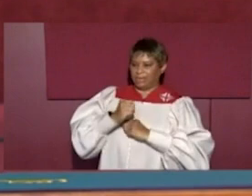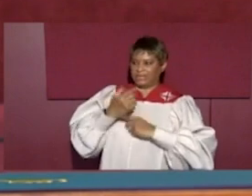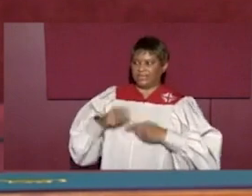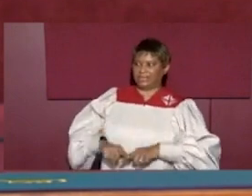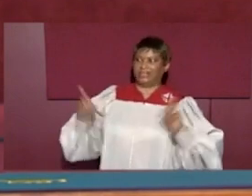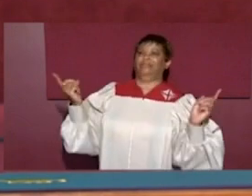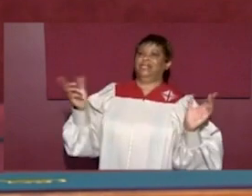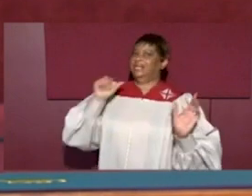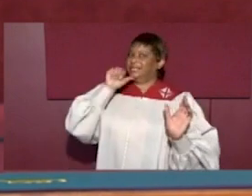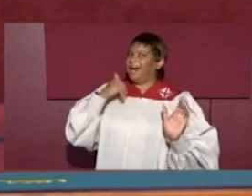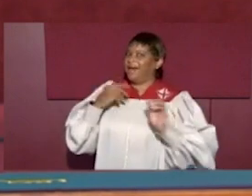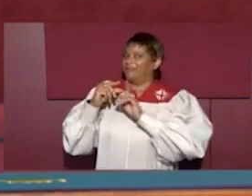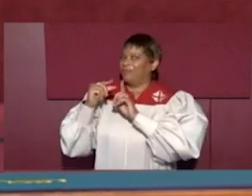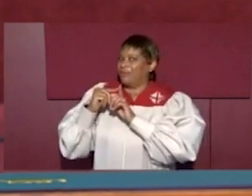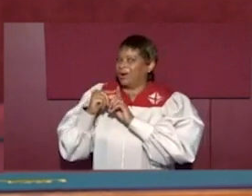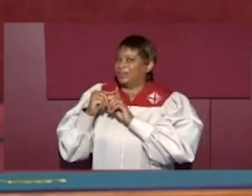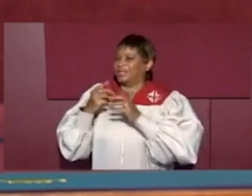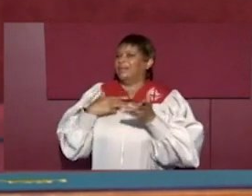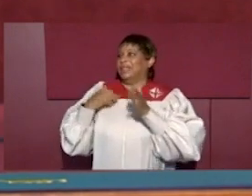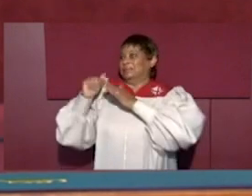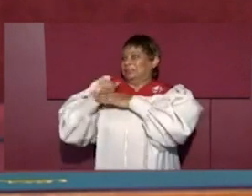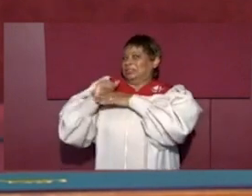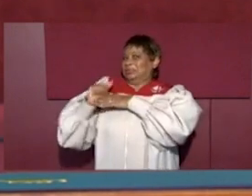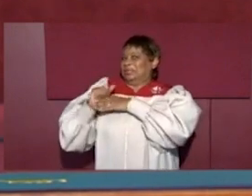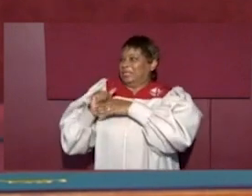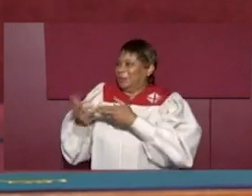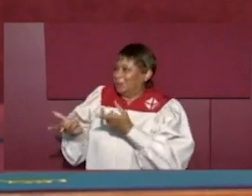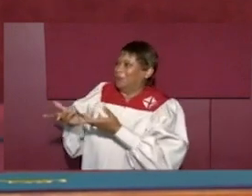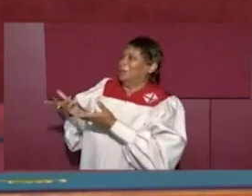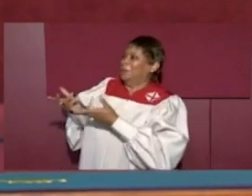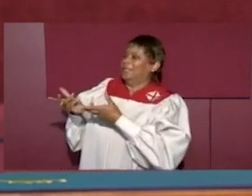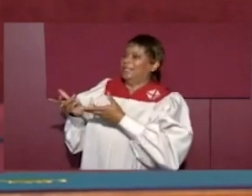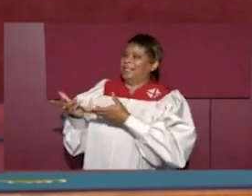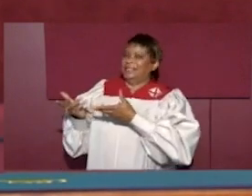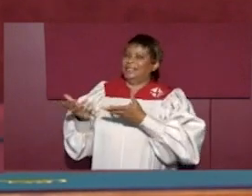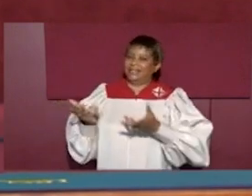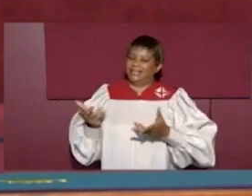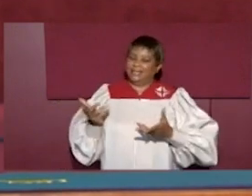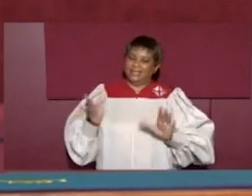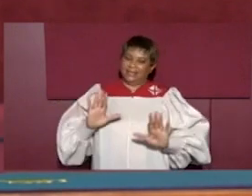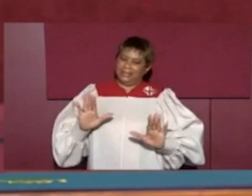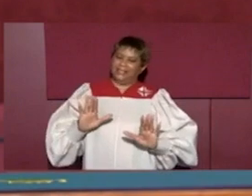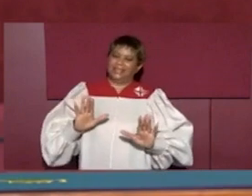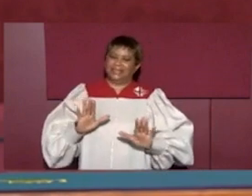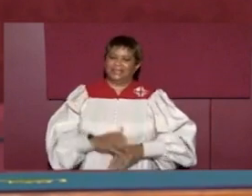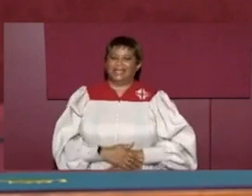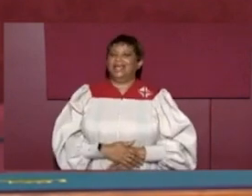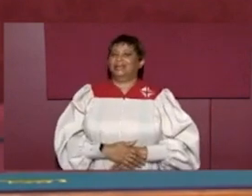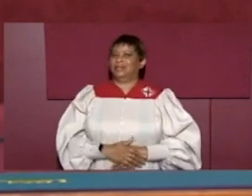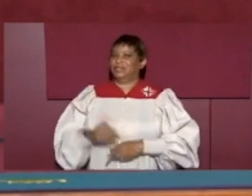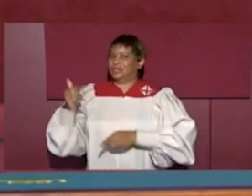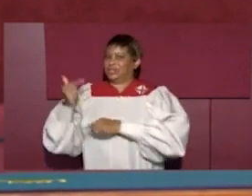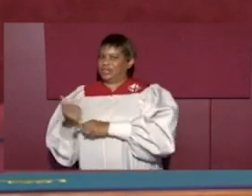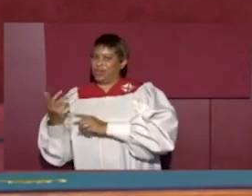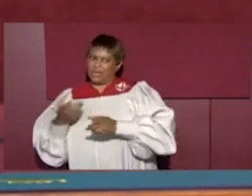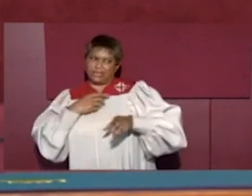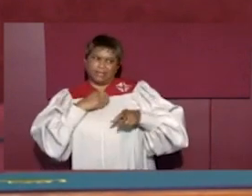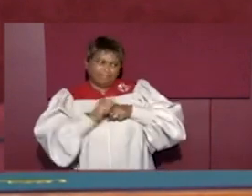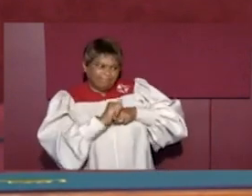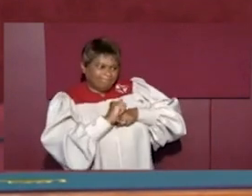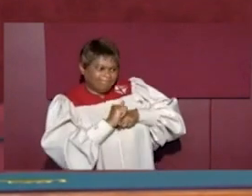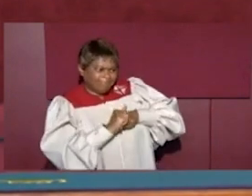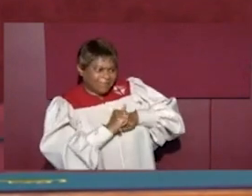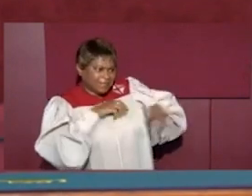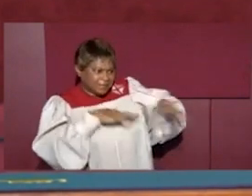words yet, but she was like, let me train her up quick, because she ain't ever going to get a bottle. She keep hollering like this. But I had to, you know, I had to clarify with her.